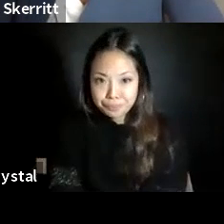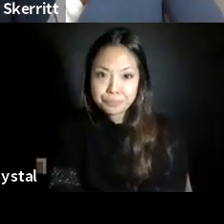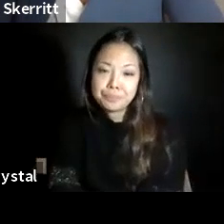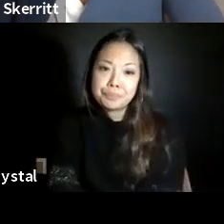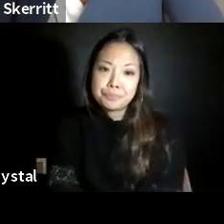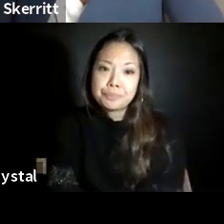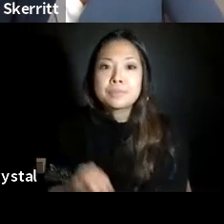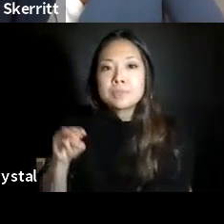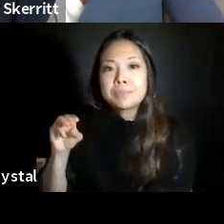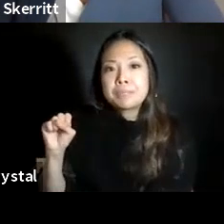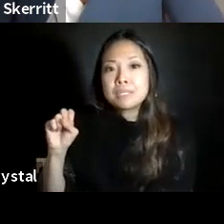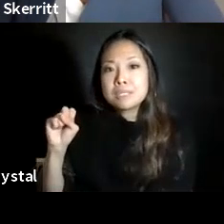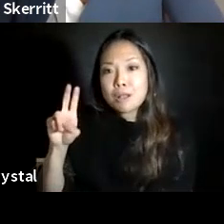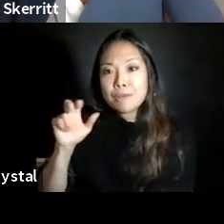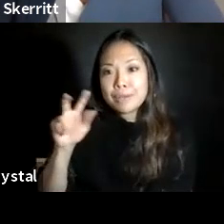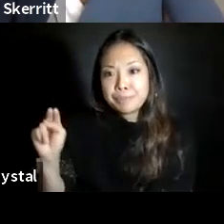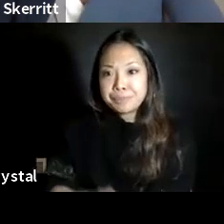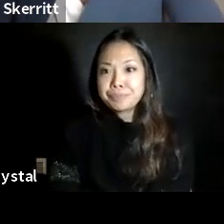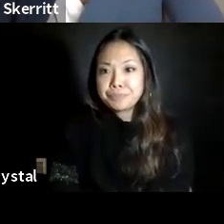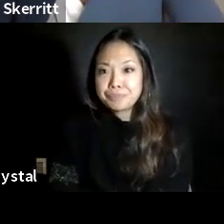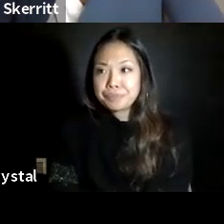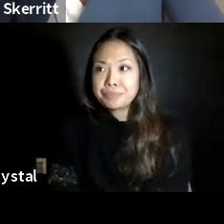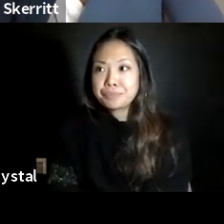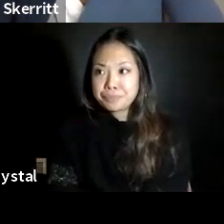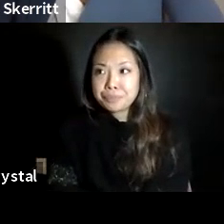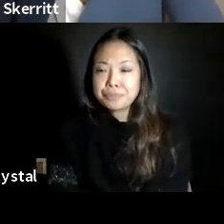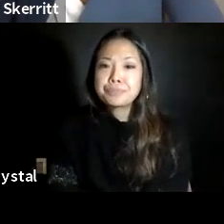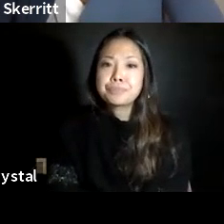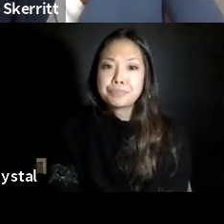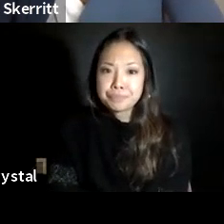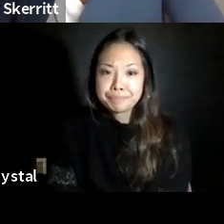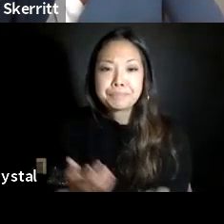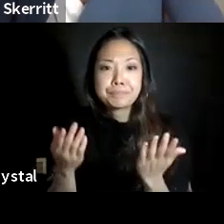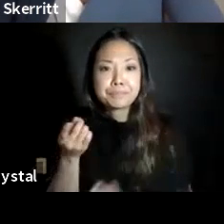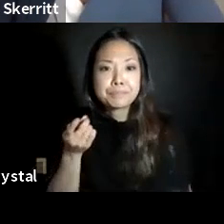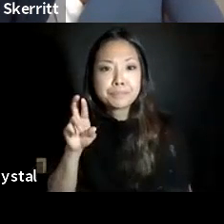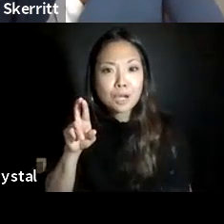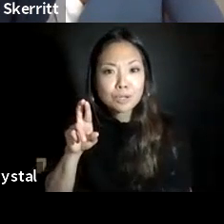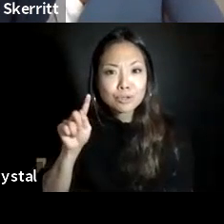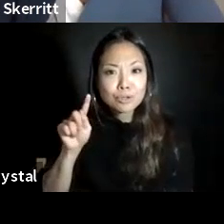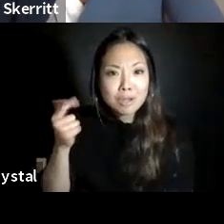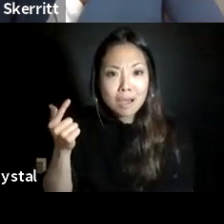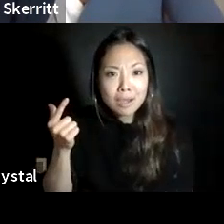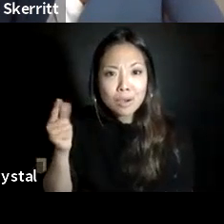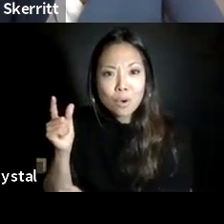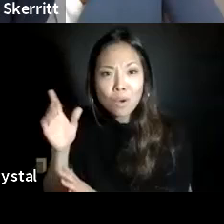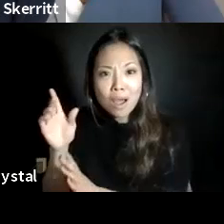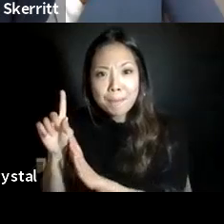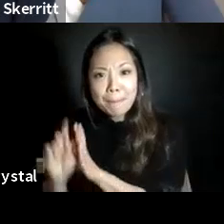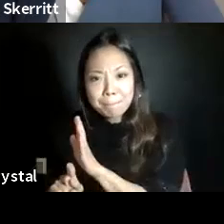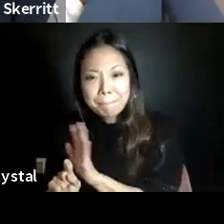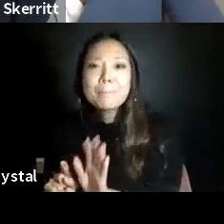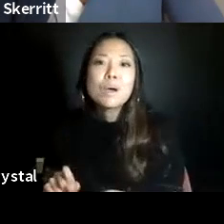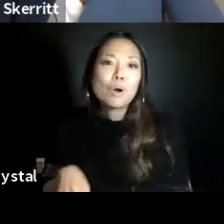some, because, well, let me go, Dr. Tung. Oh, I lost Dr. Tung. Okay, Dr. Tung and then